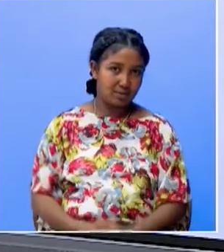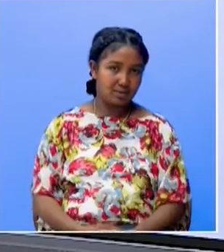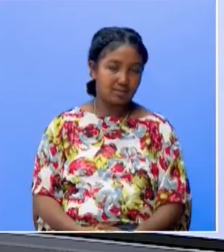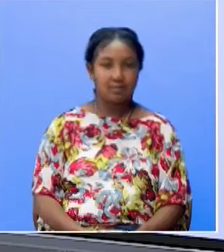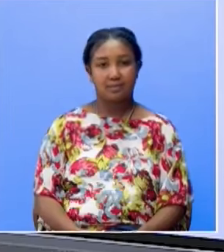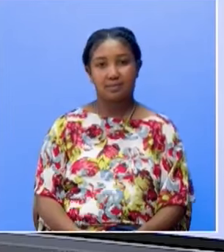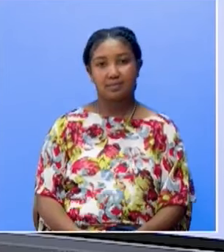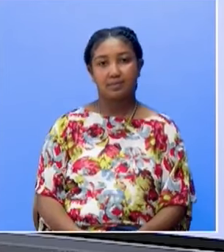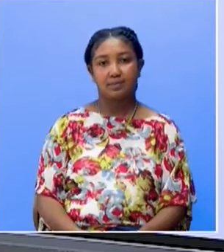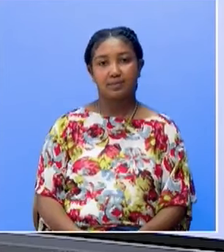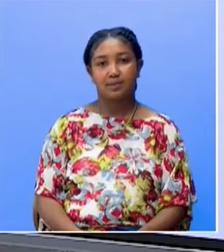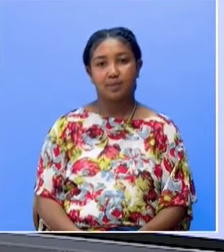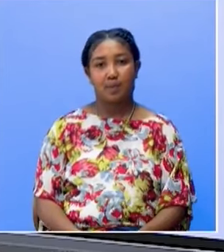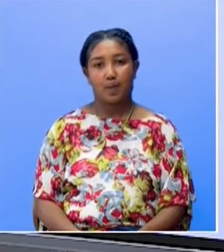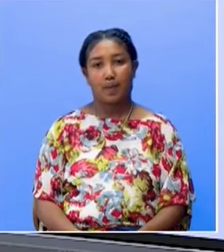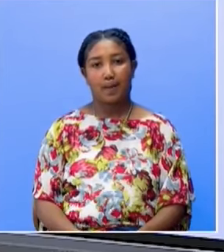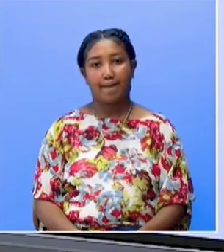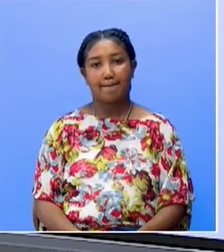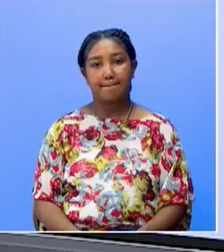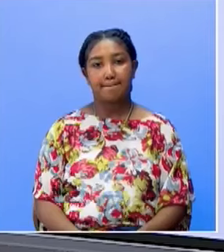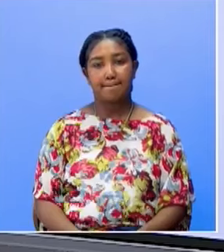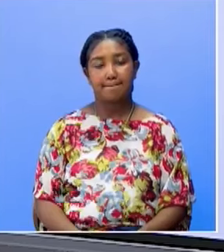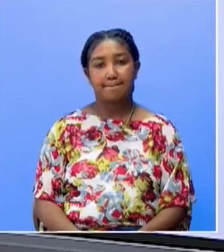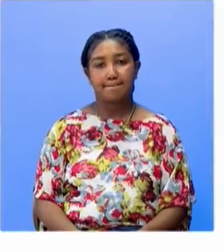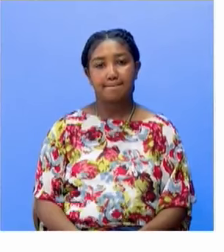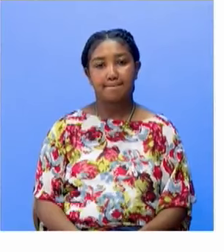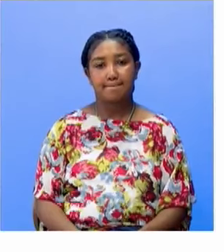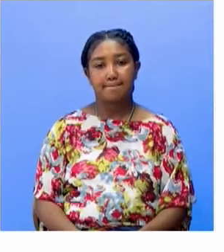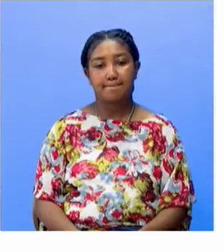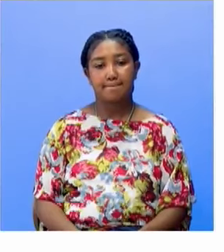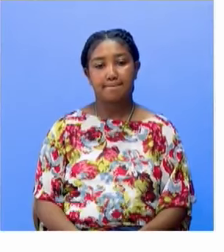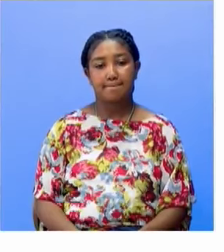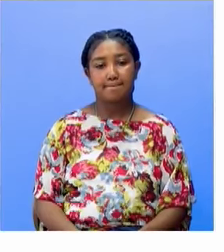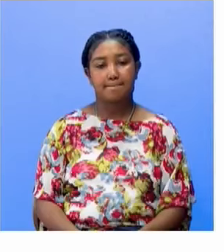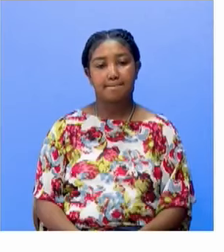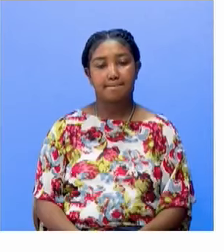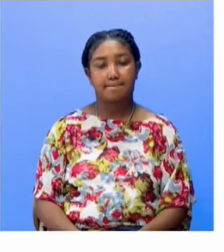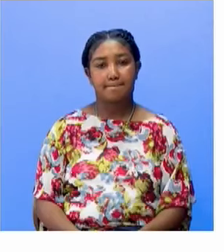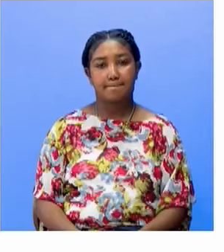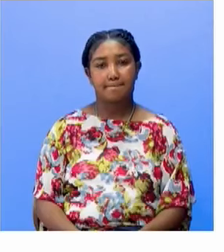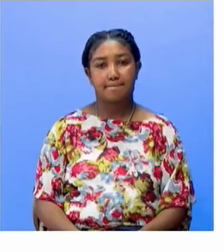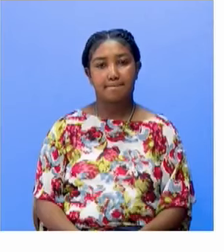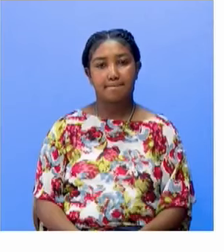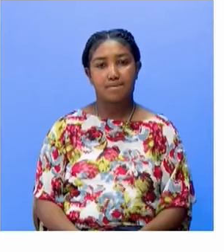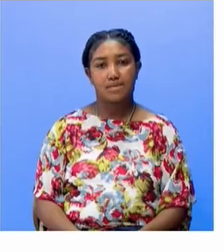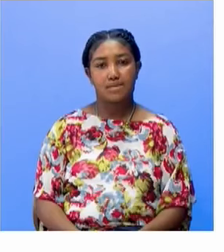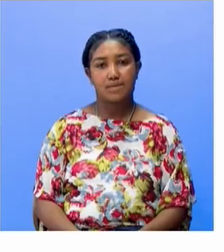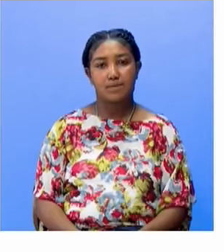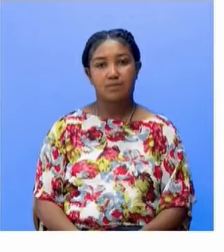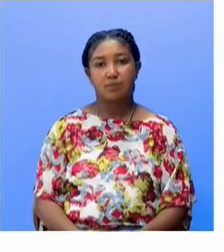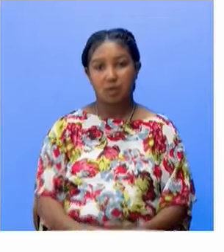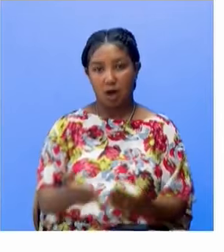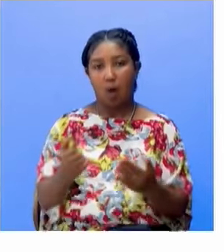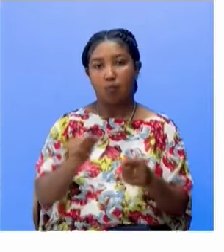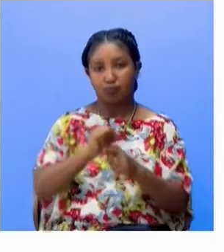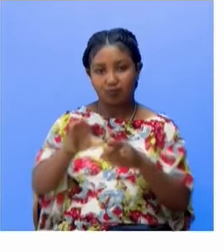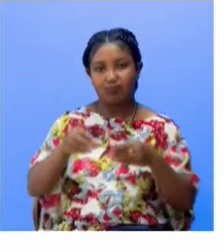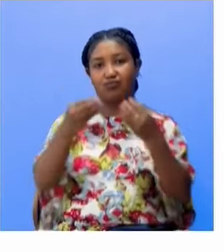Question sentence. Come on. Now I'm going to give you an activity.